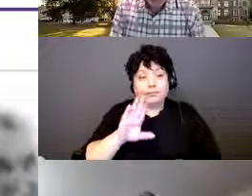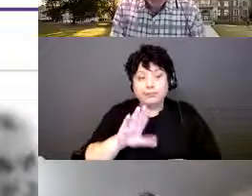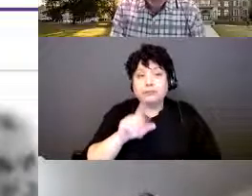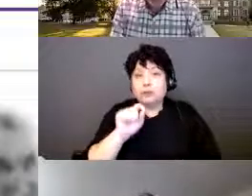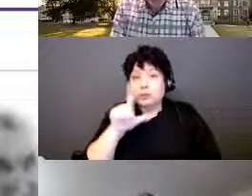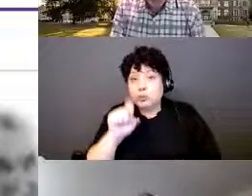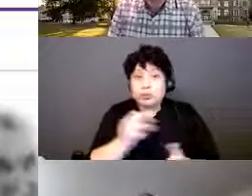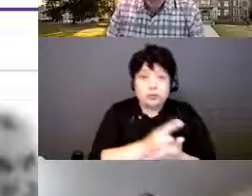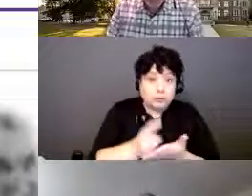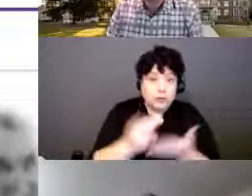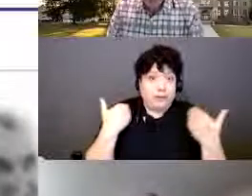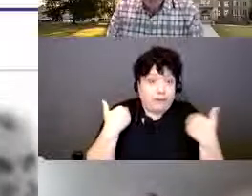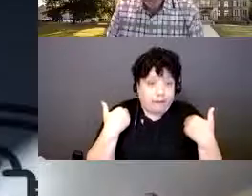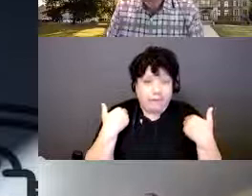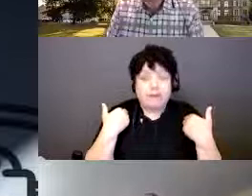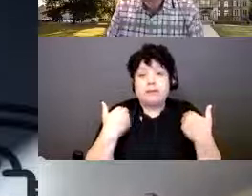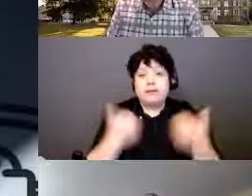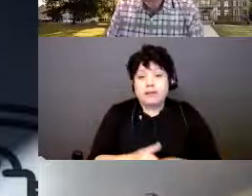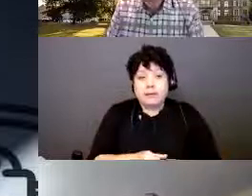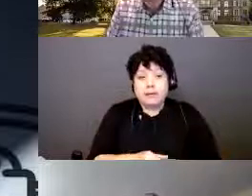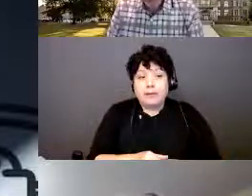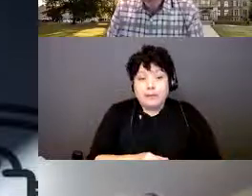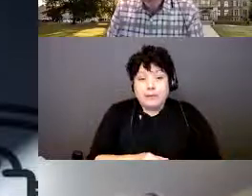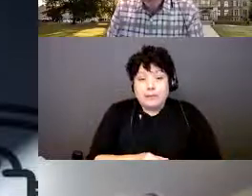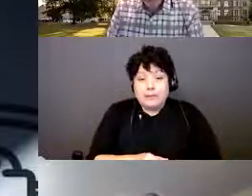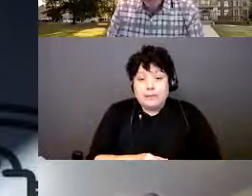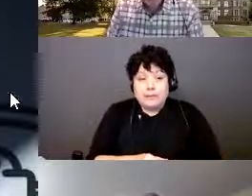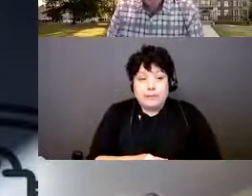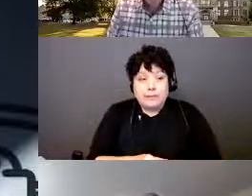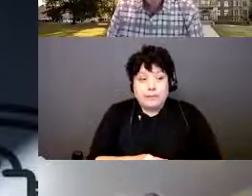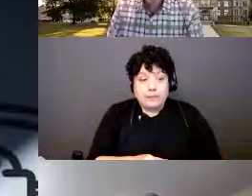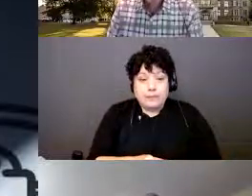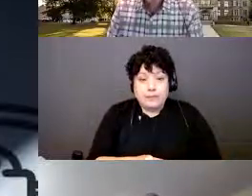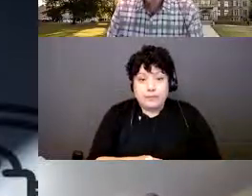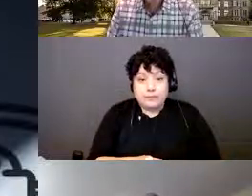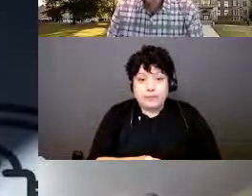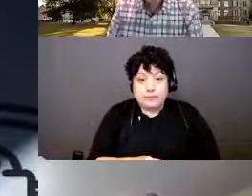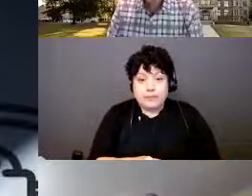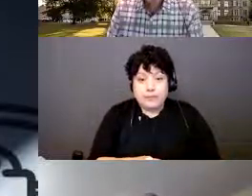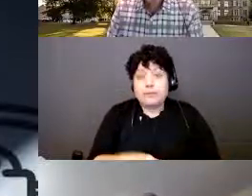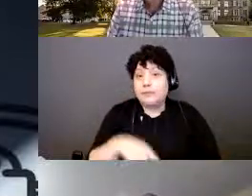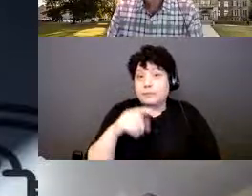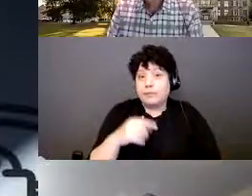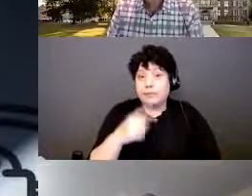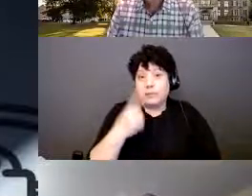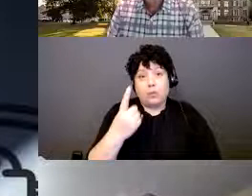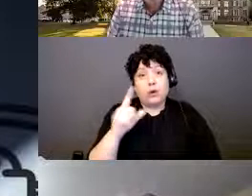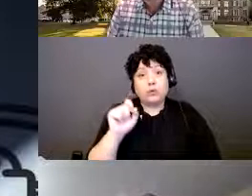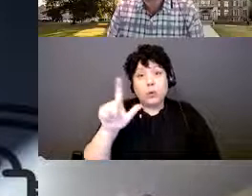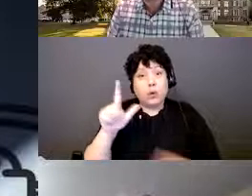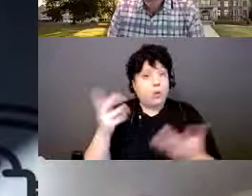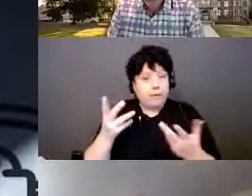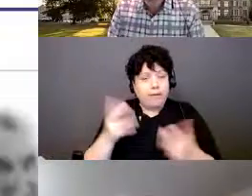and resources there. And we do have a tool on safety planning, which